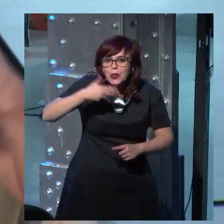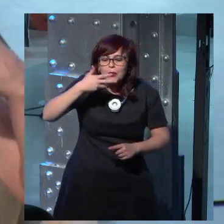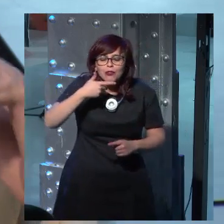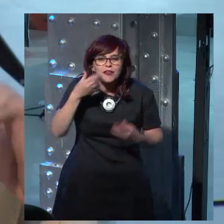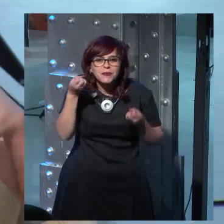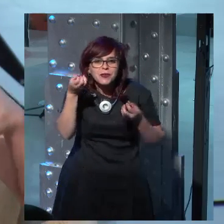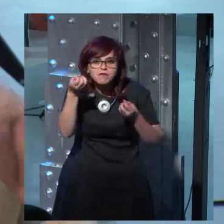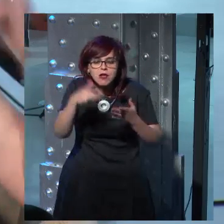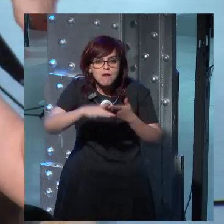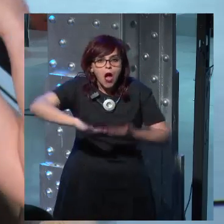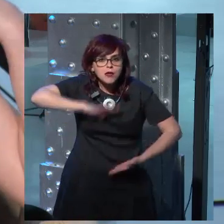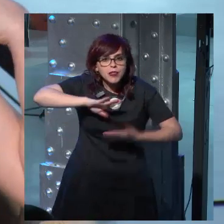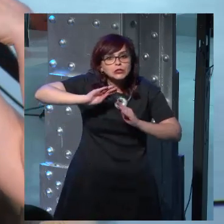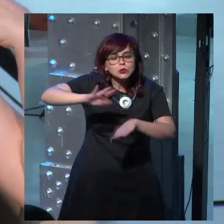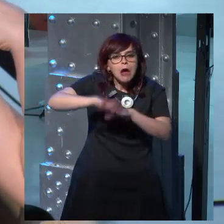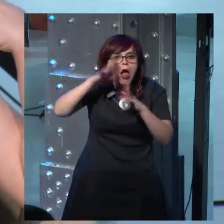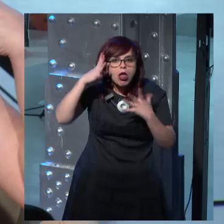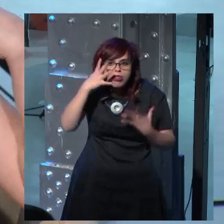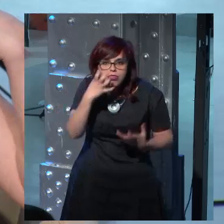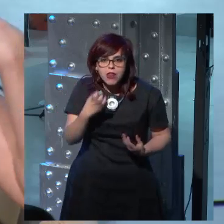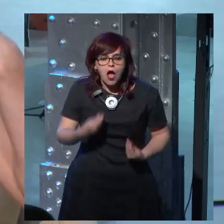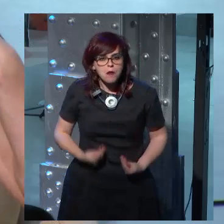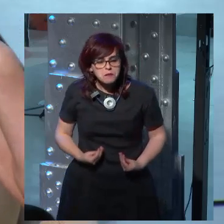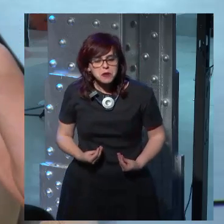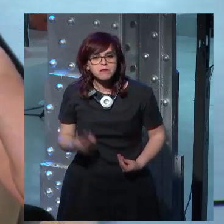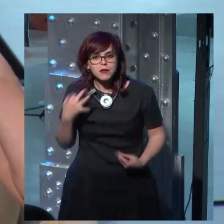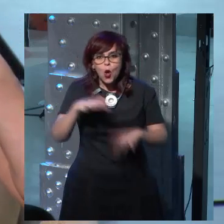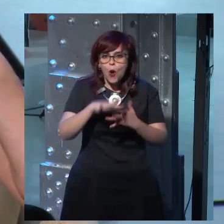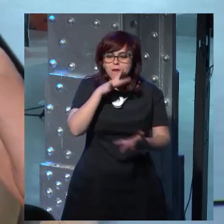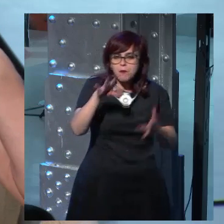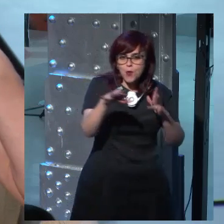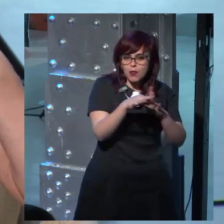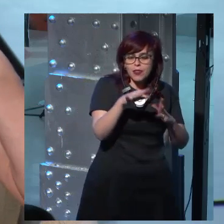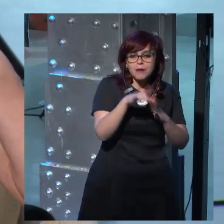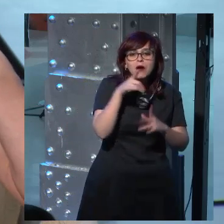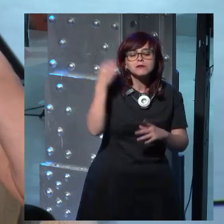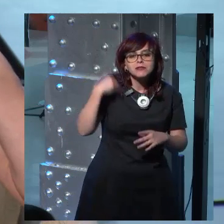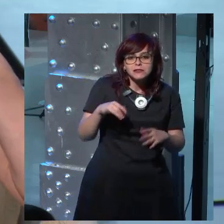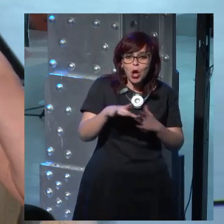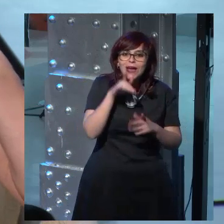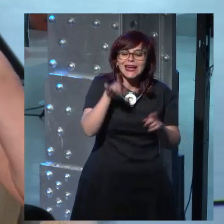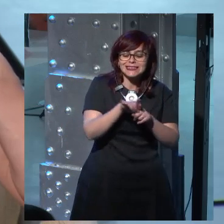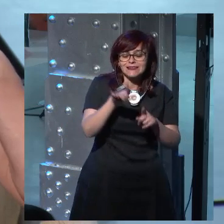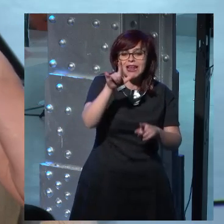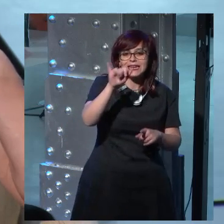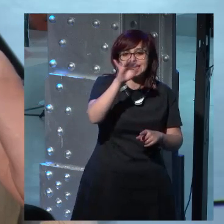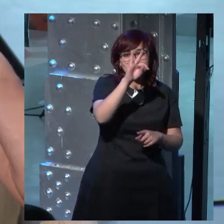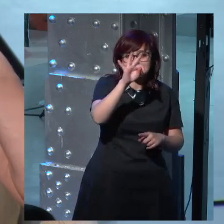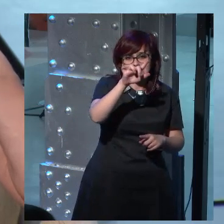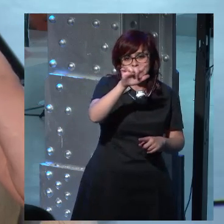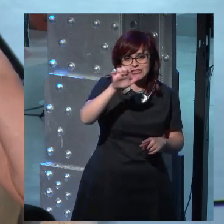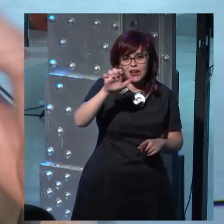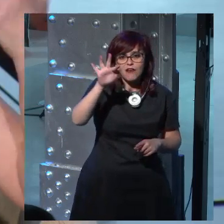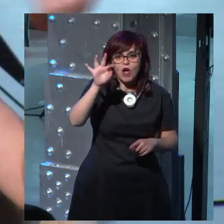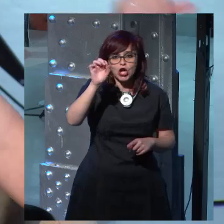my fiance and I just saw him in Little Foxes on Broadway, and he's an incredible stage presence as well. He's tremendously gifted. It's